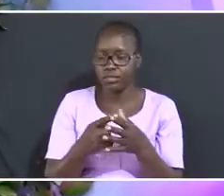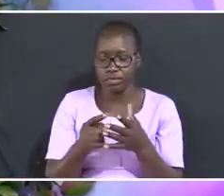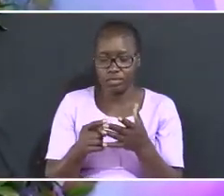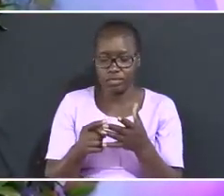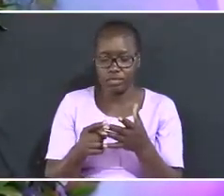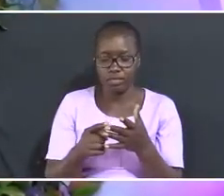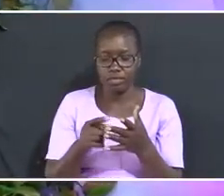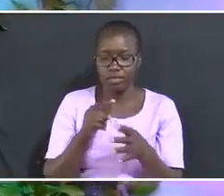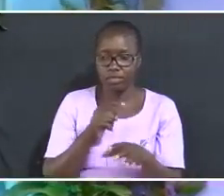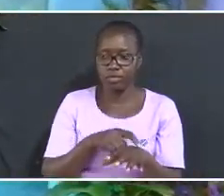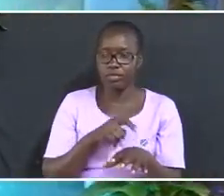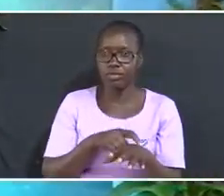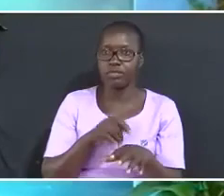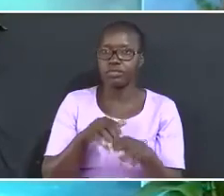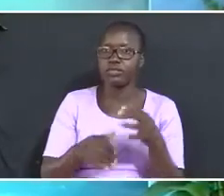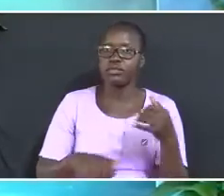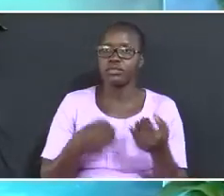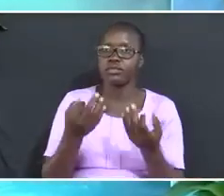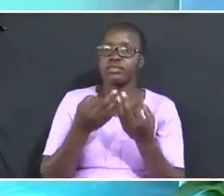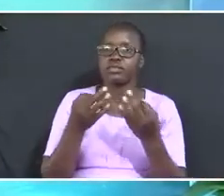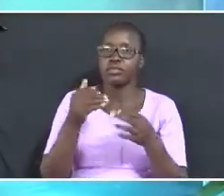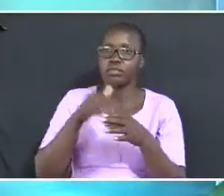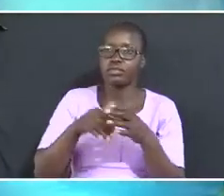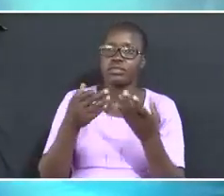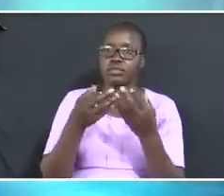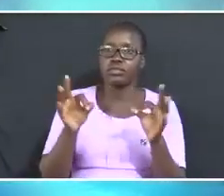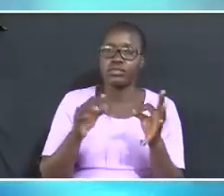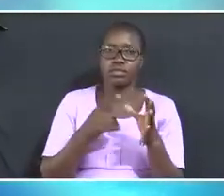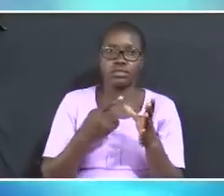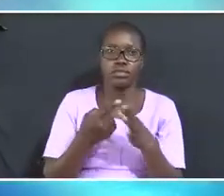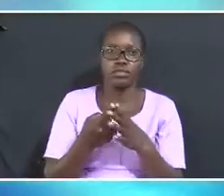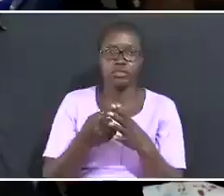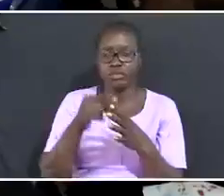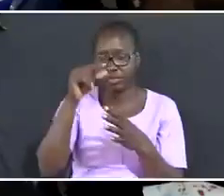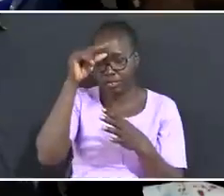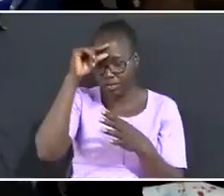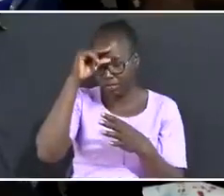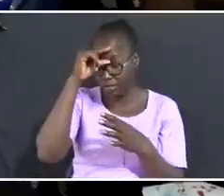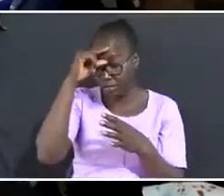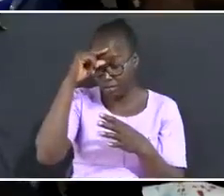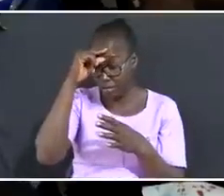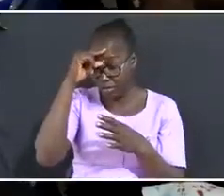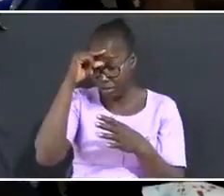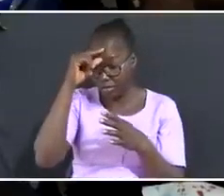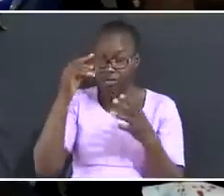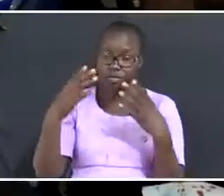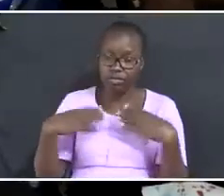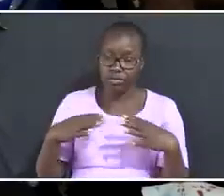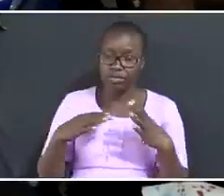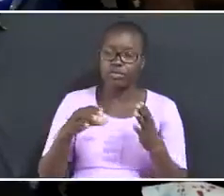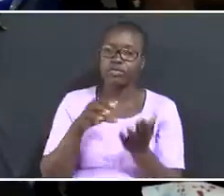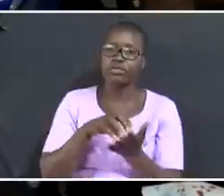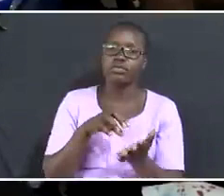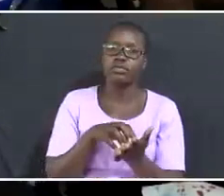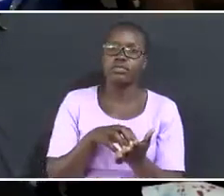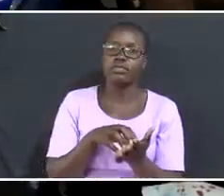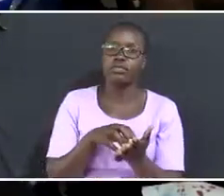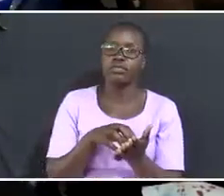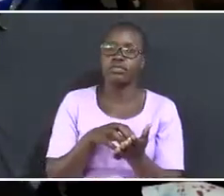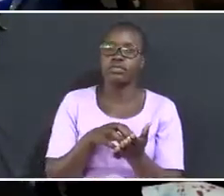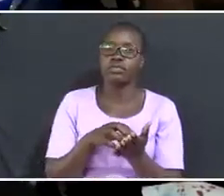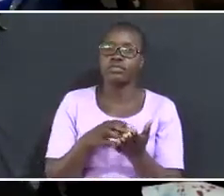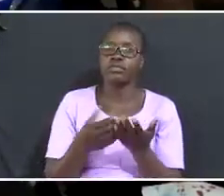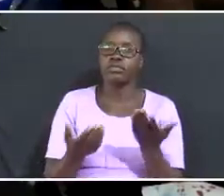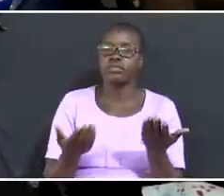when we are enjoying the internal freedom, then the governments, the people, the circumstances may